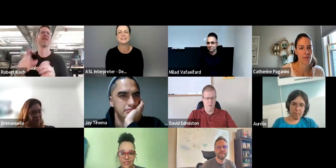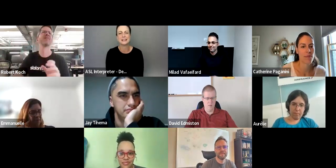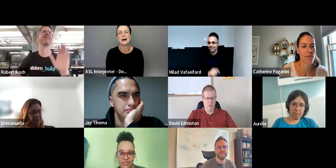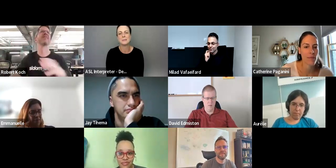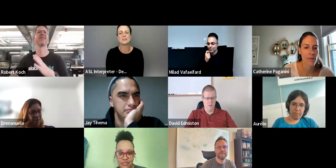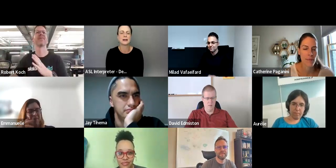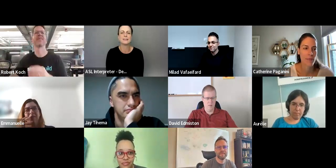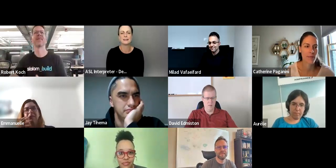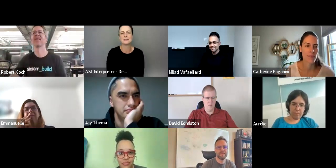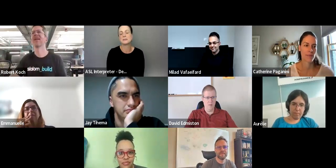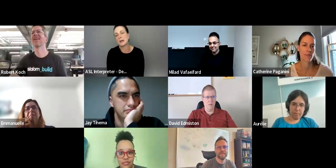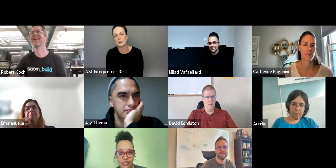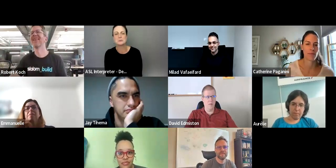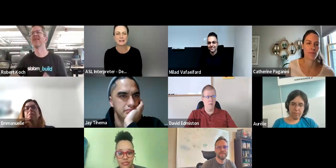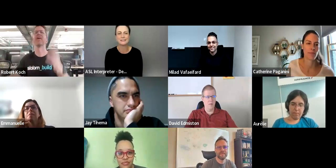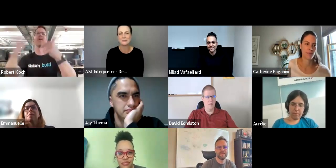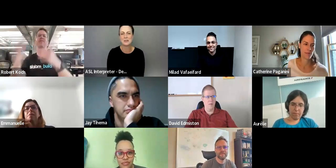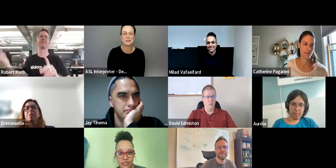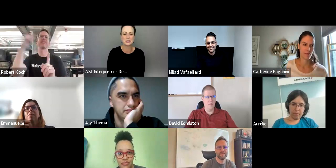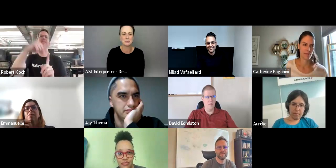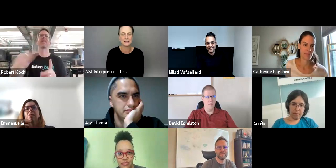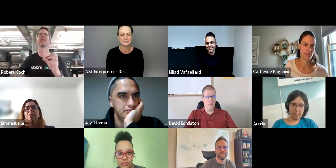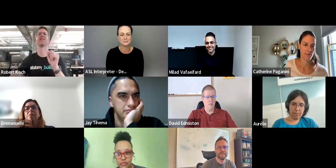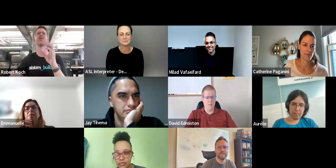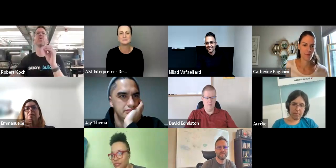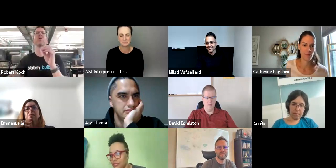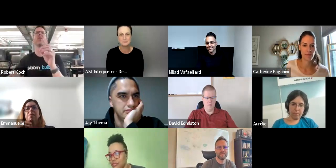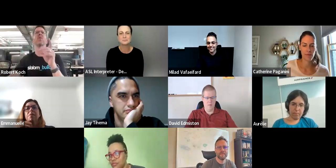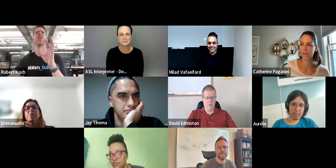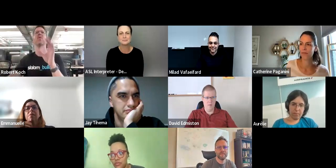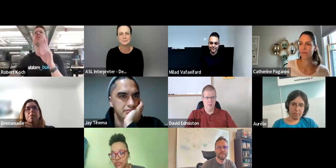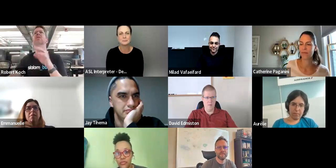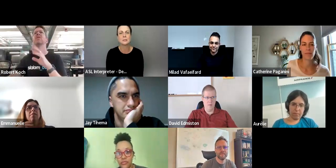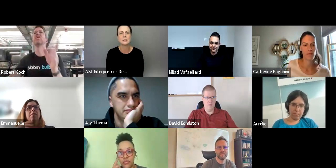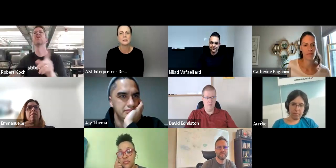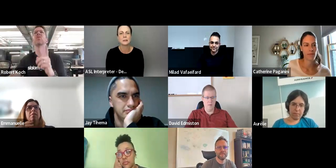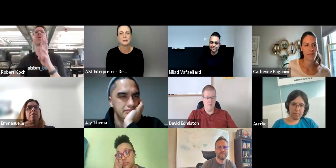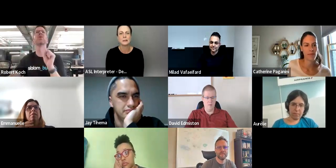use the sign that they were using, that they showed me.